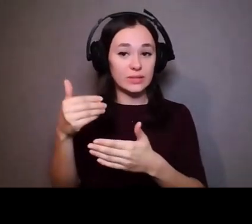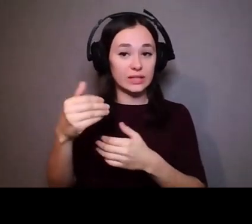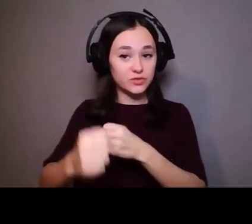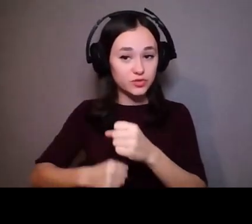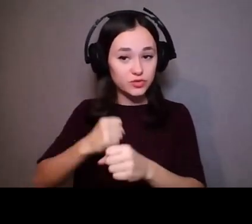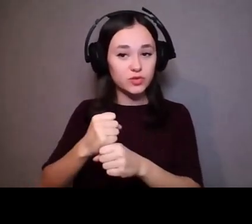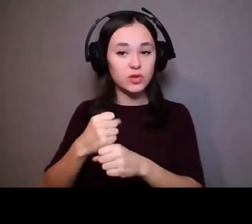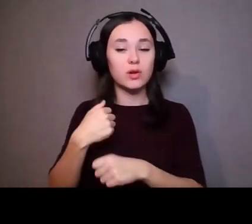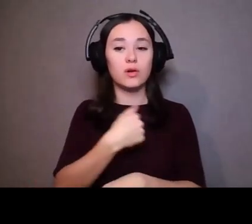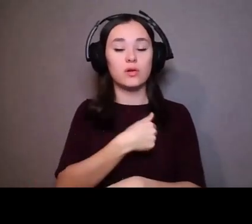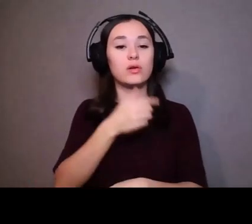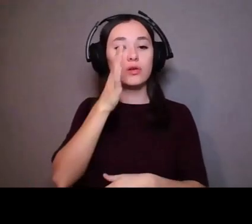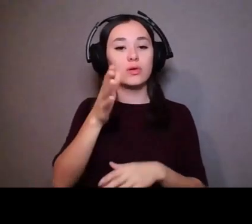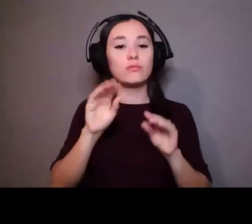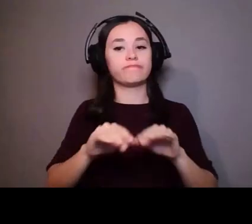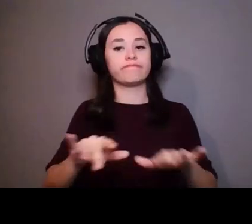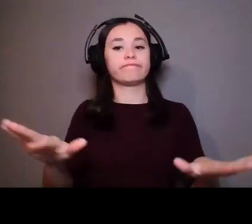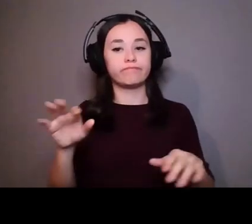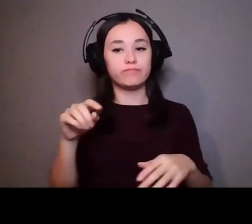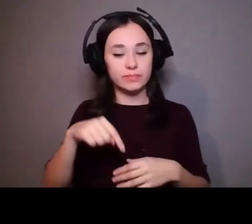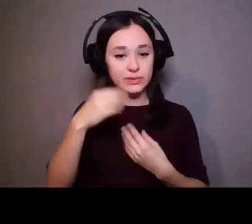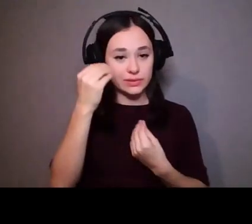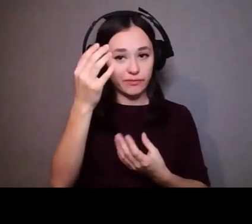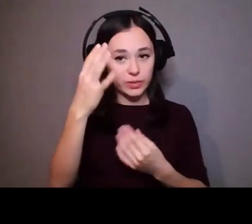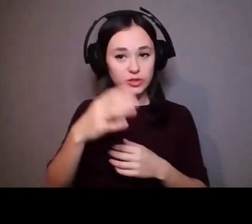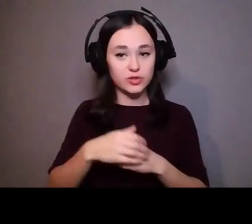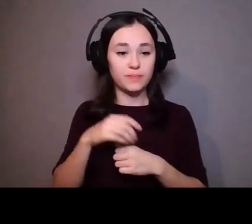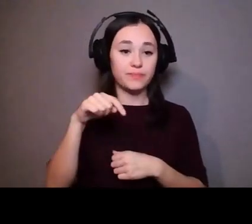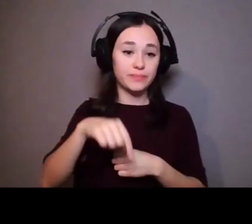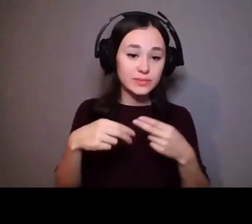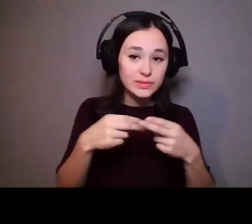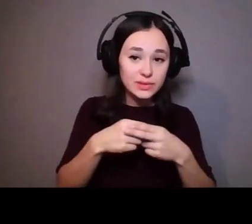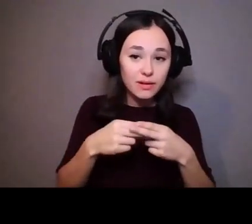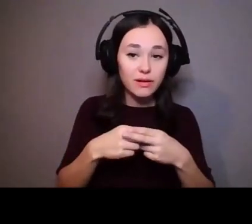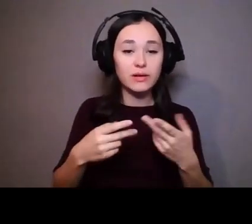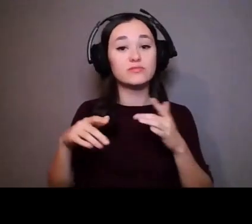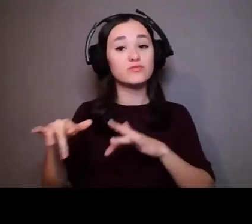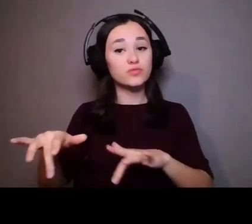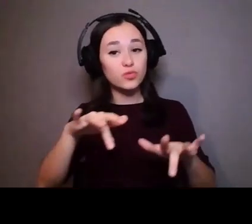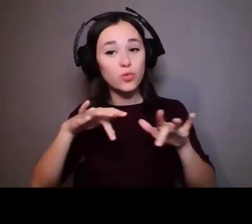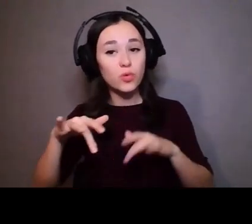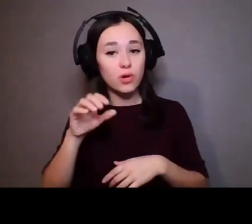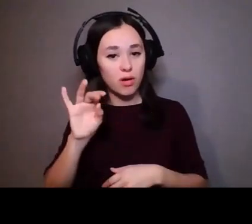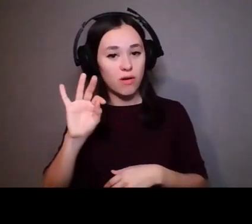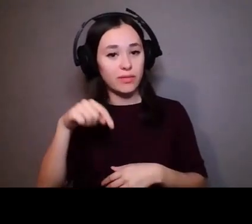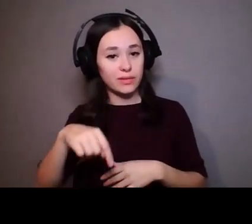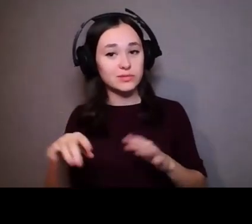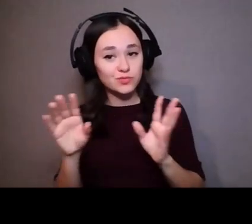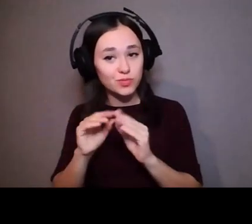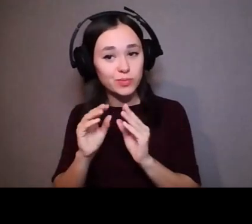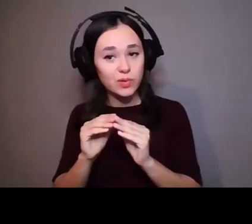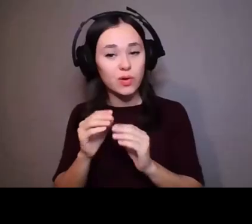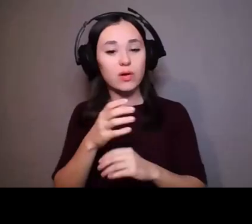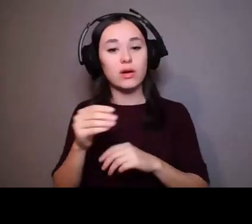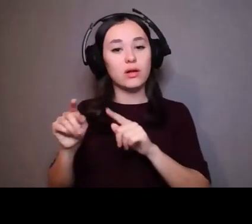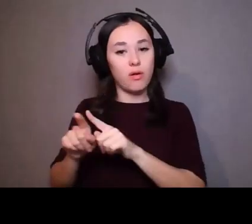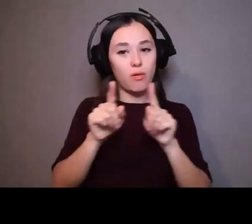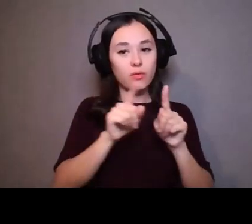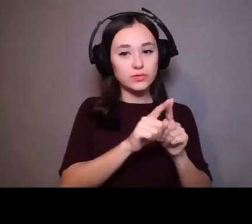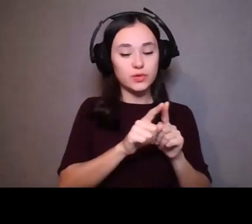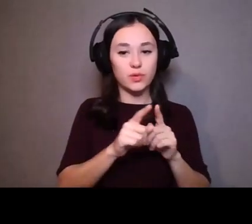information, including this deck and the recording of the webinar, but also a more comprehensive deck